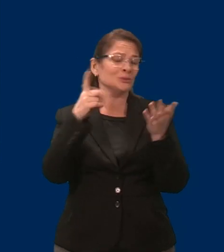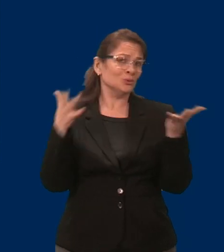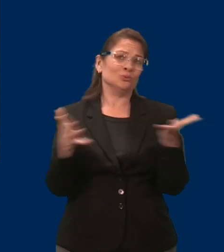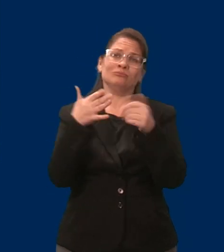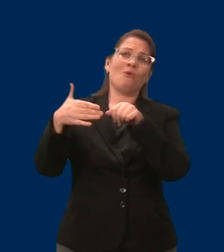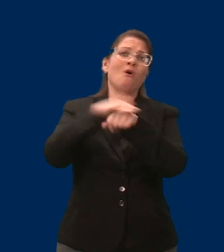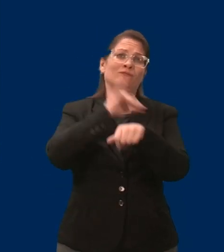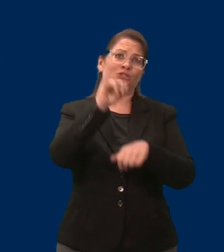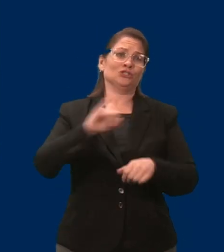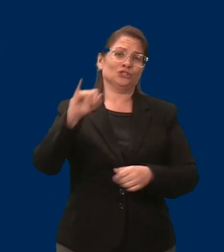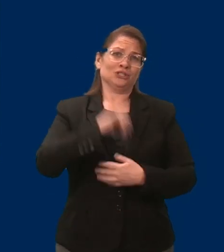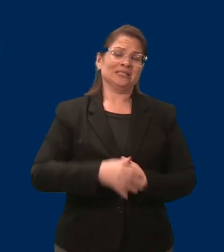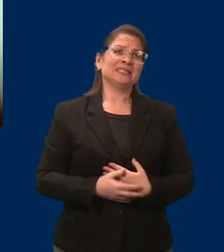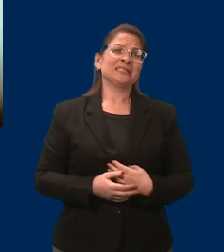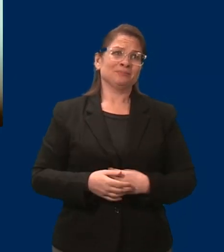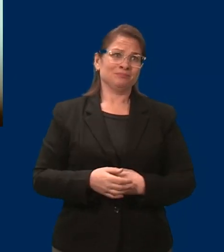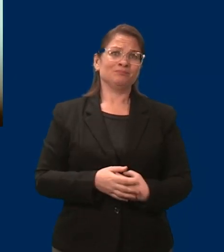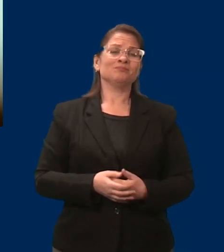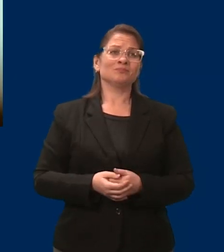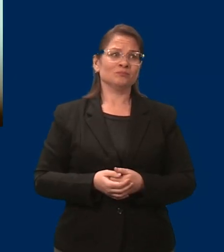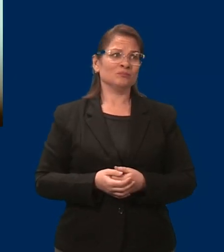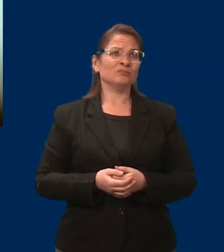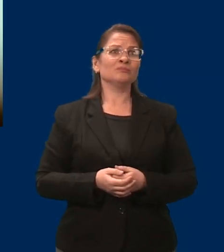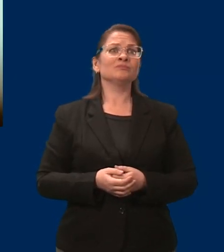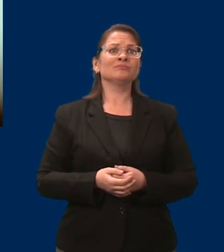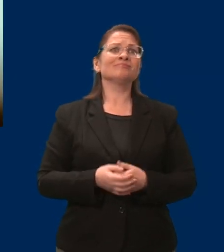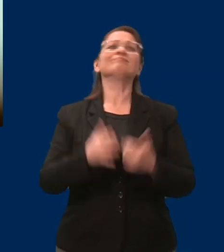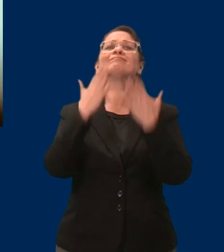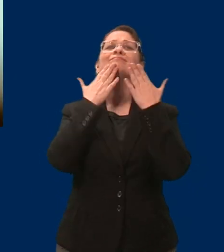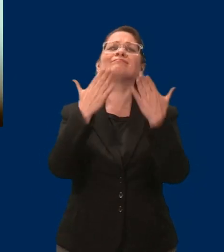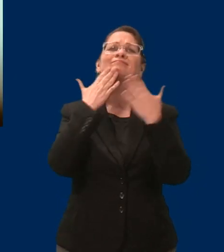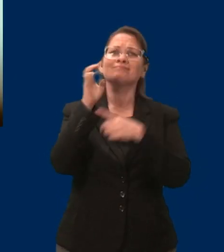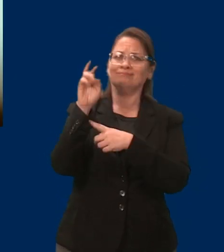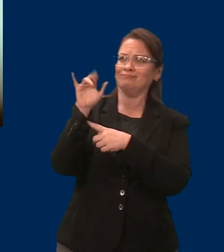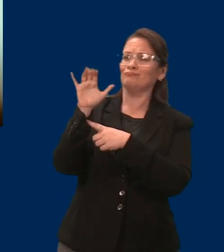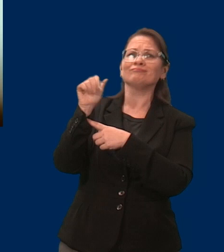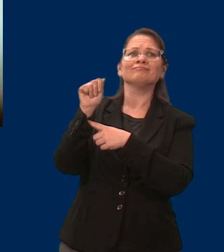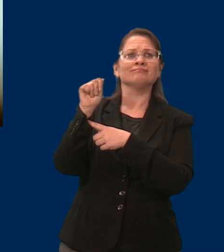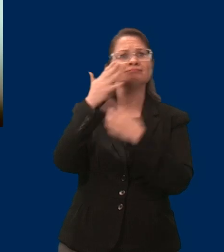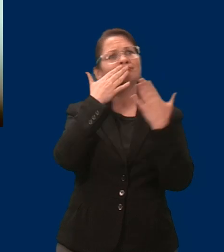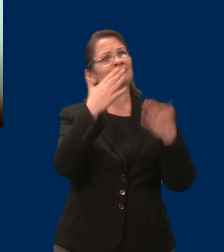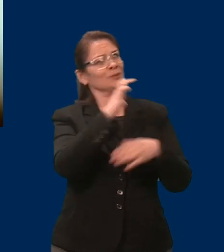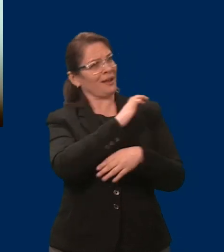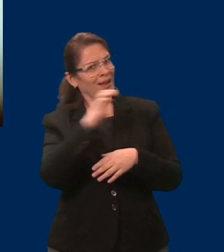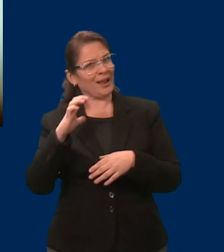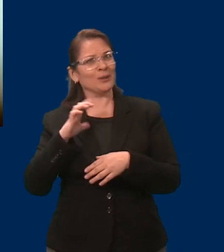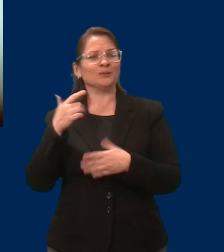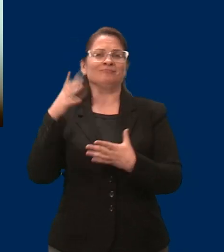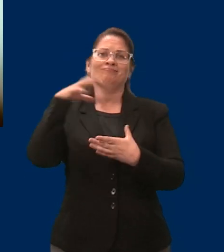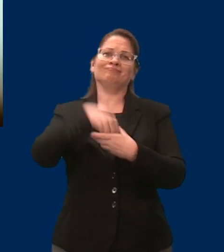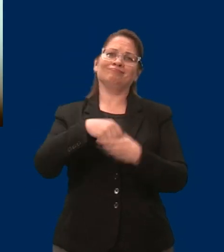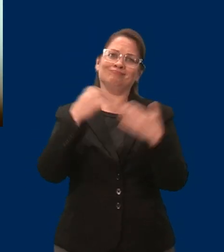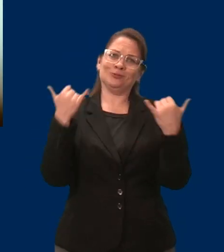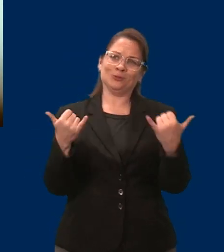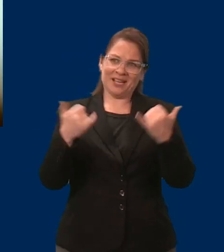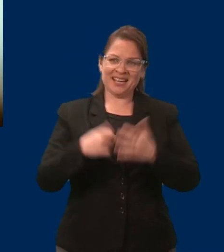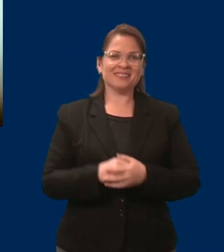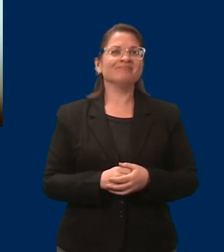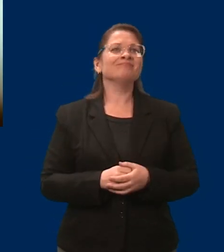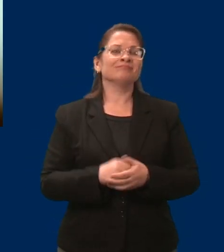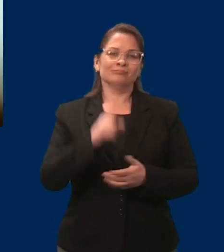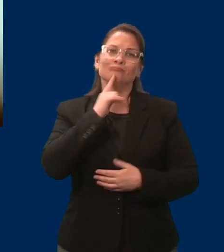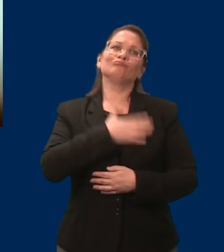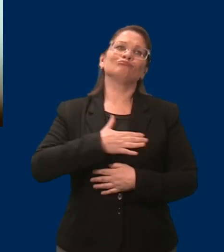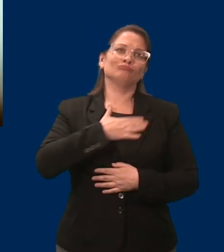Thank you so much, Erica. Thank you to the council for including me today. I'm Representative Liz